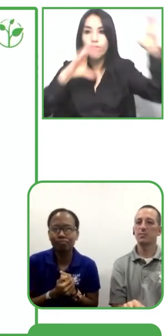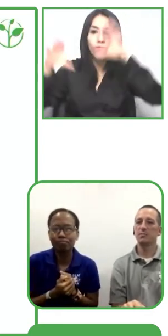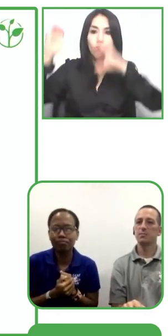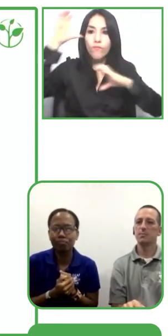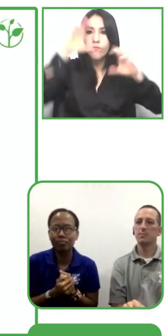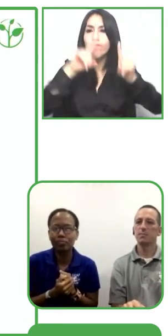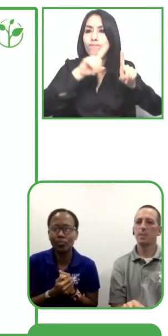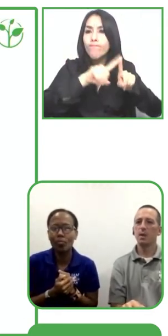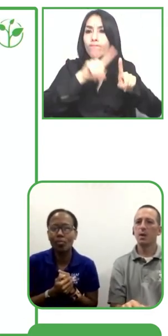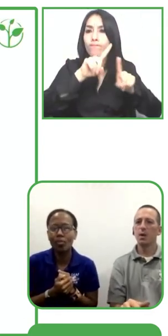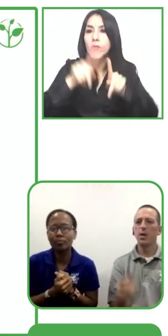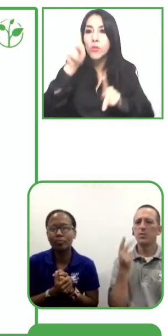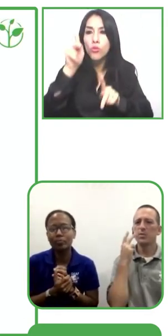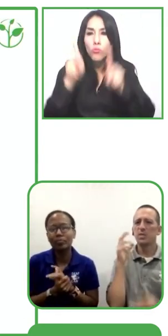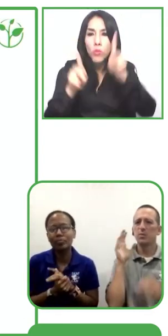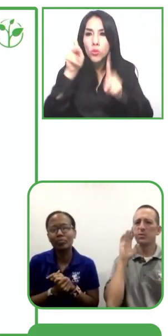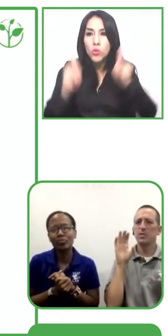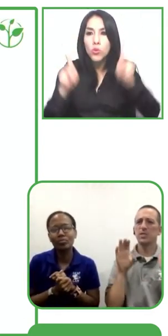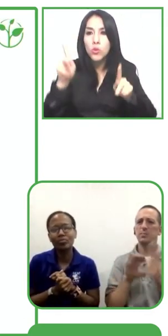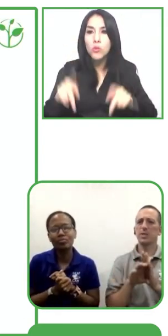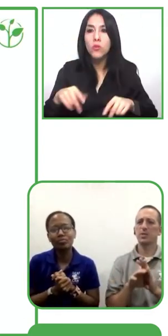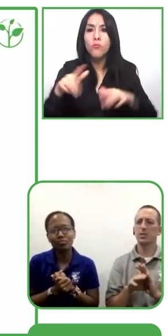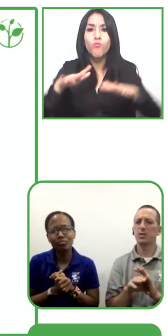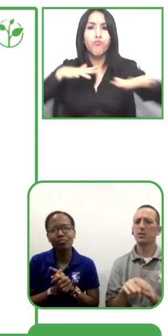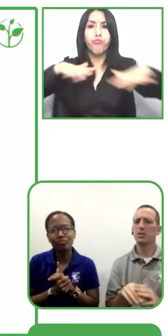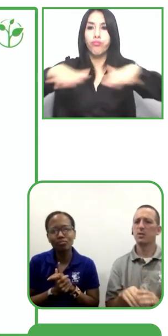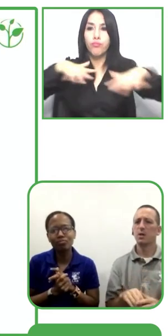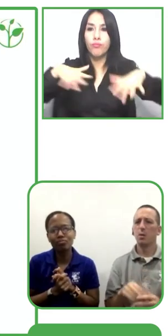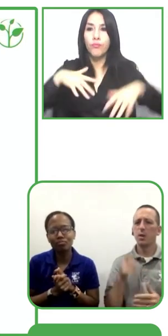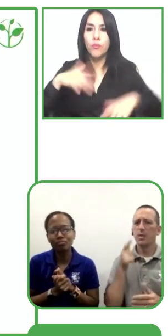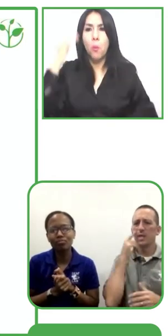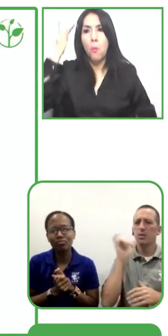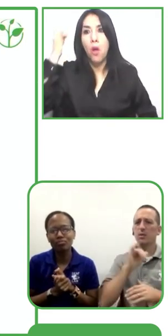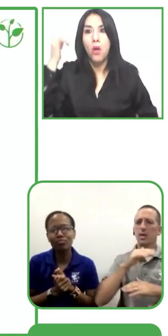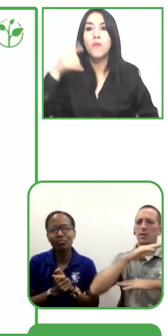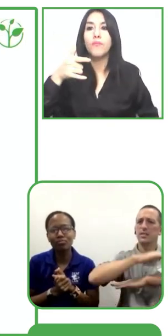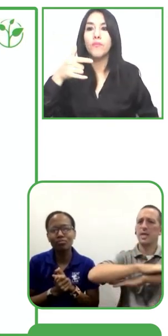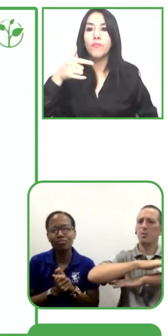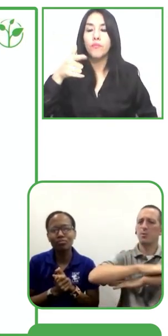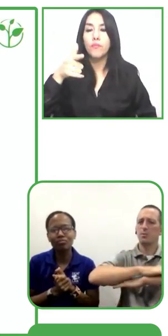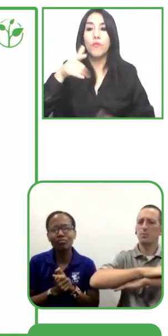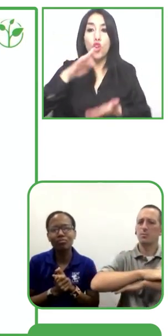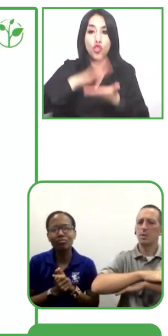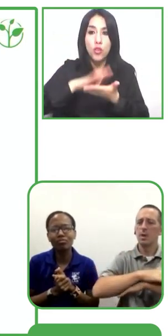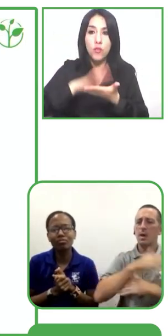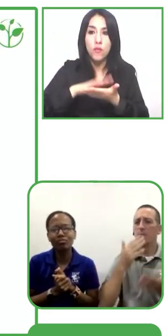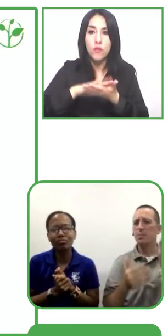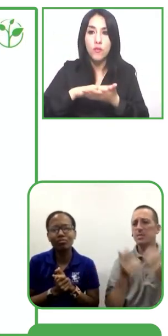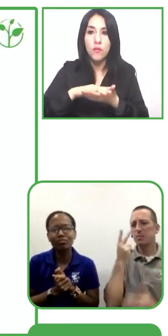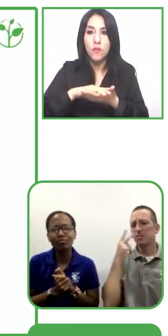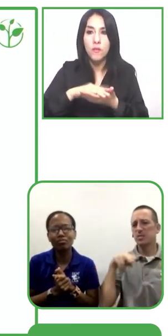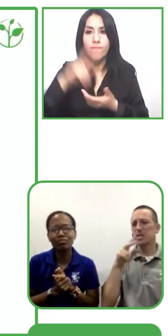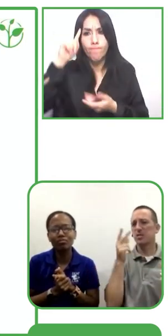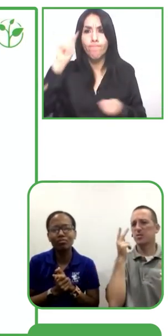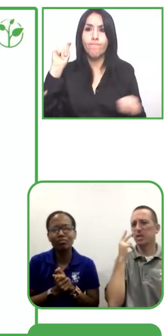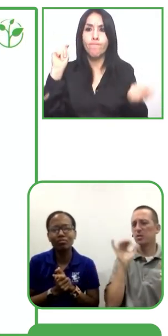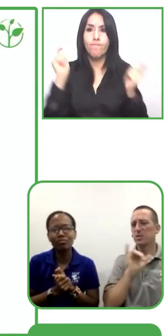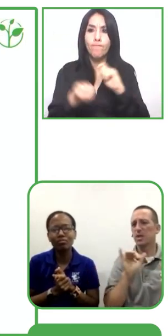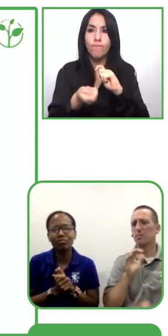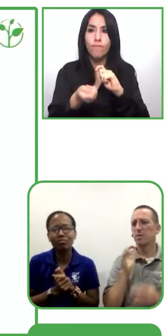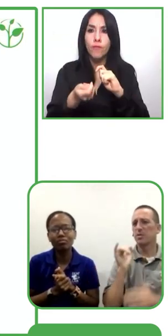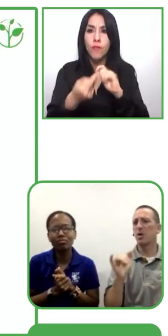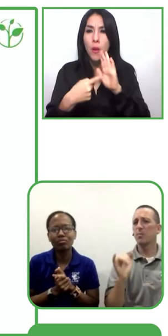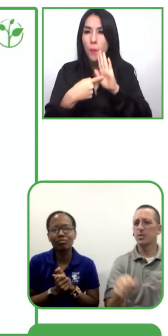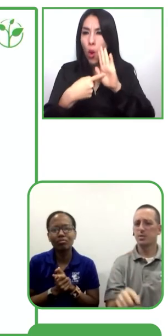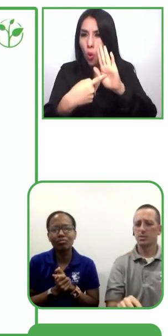picture? What does that look like on the table? Maybe some of you see that and you think it looks like a bunch of garbage. Well, the reality is that